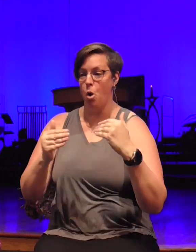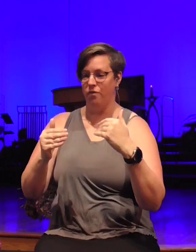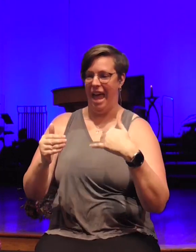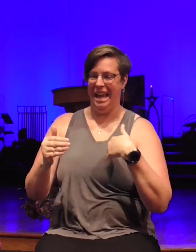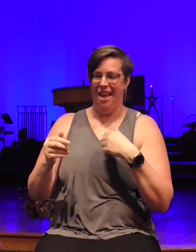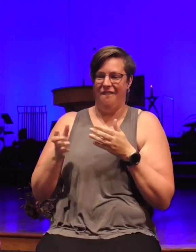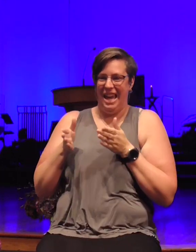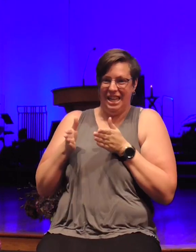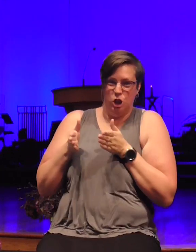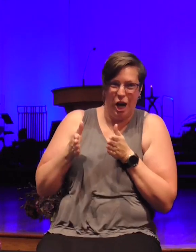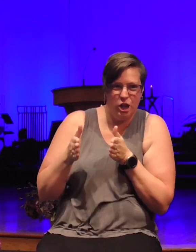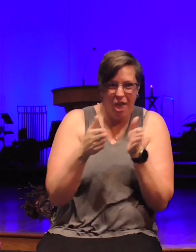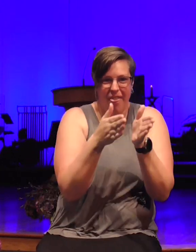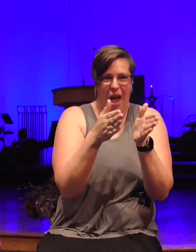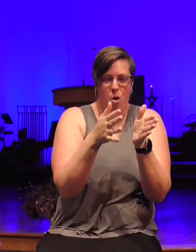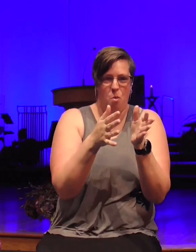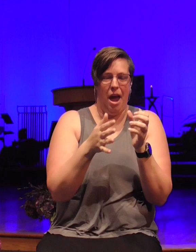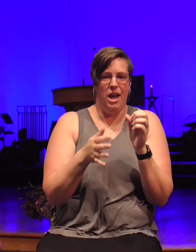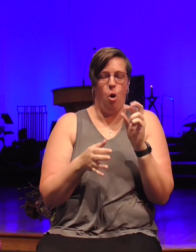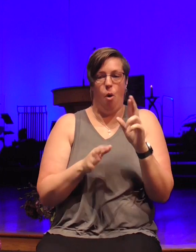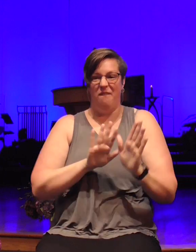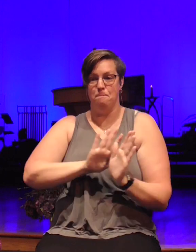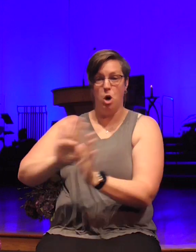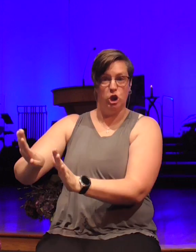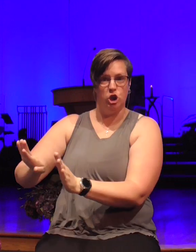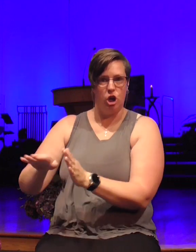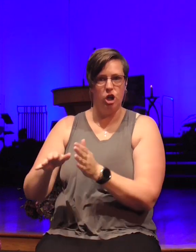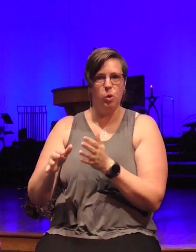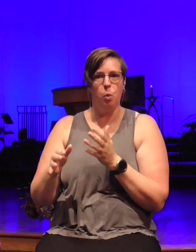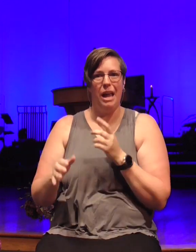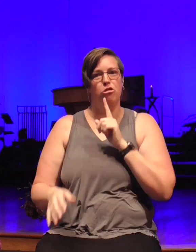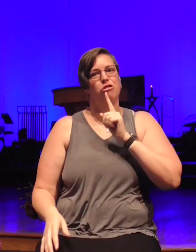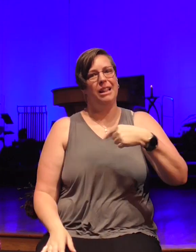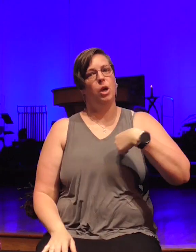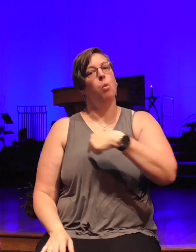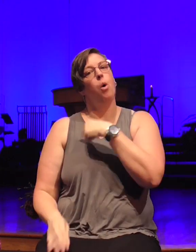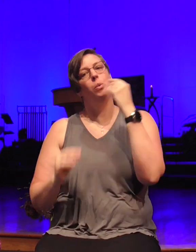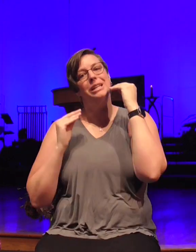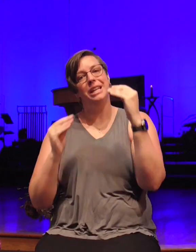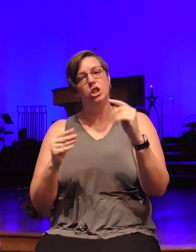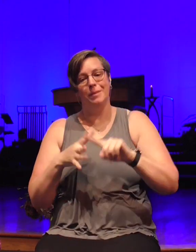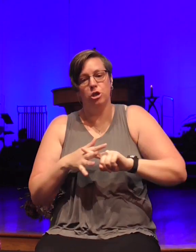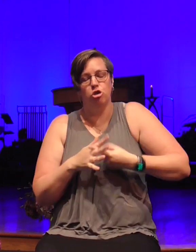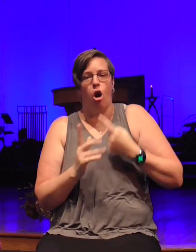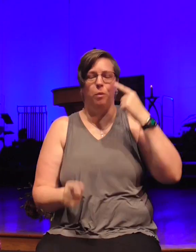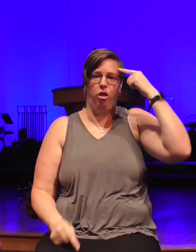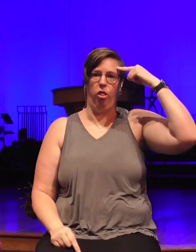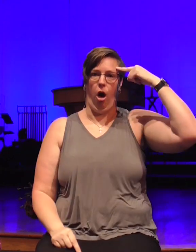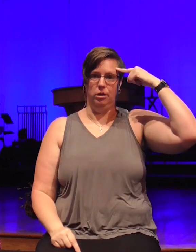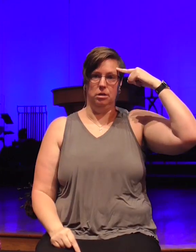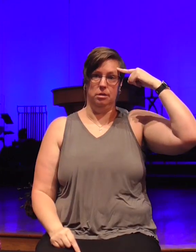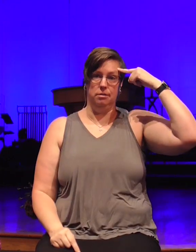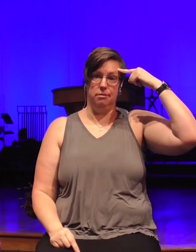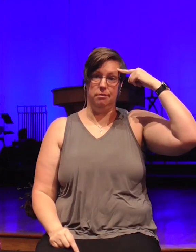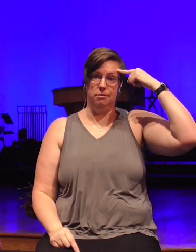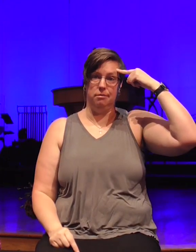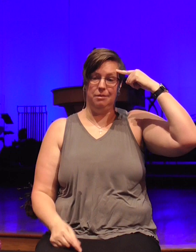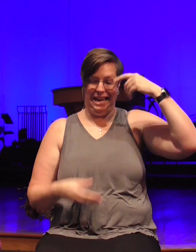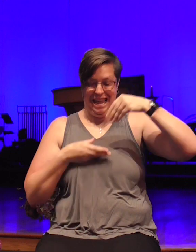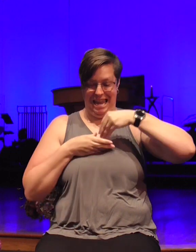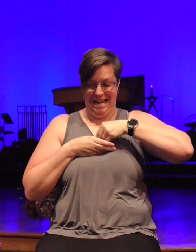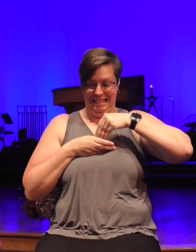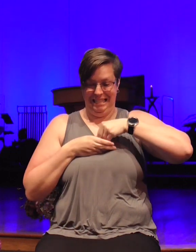this, or if I could push it away, or I could. But really where we teach people to start is start with your thought. Start